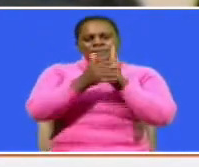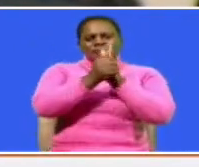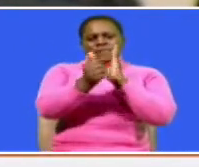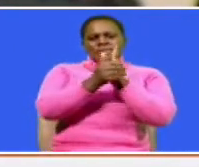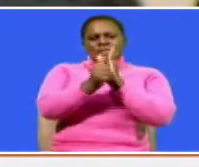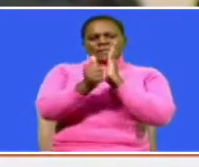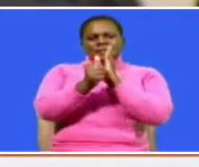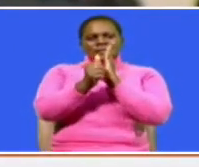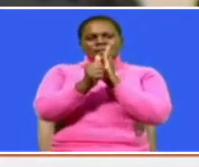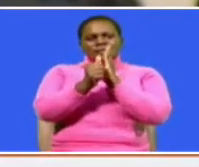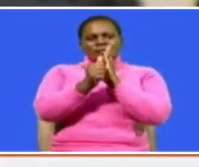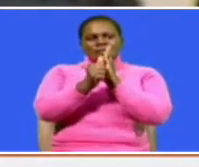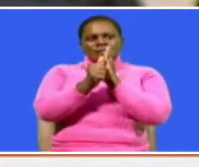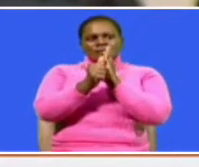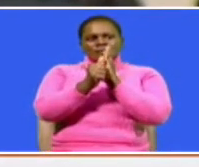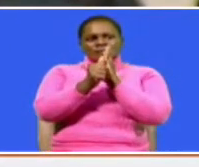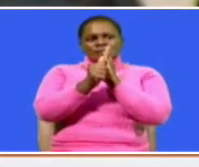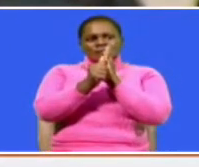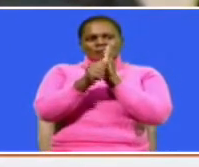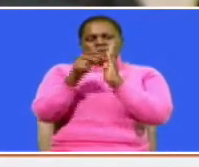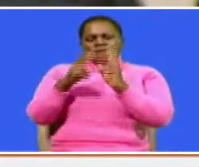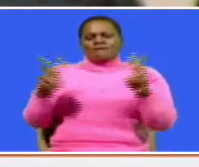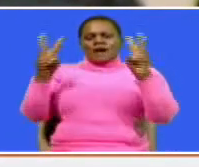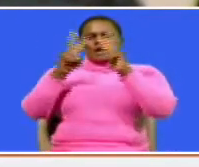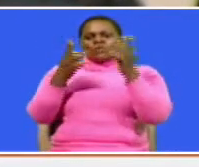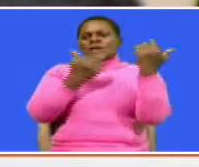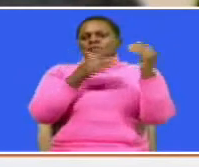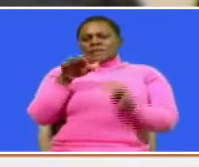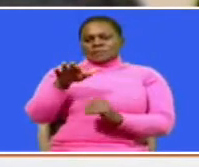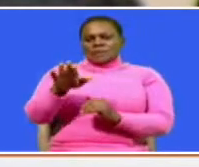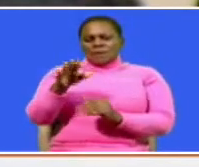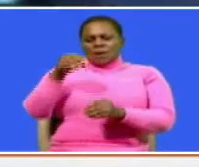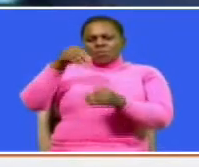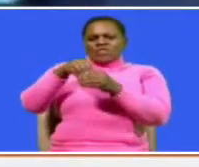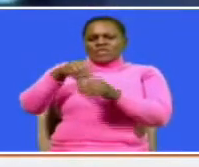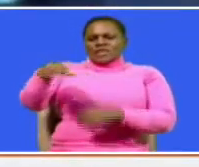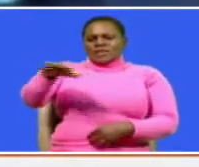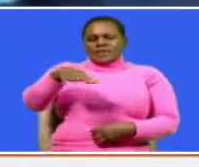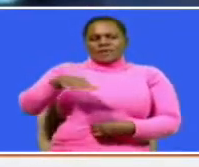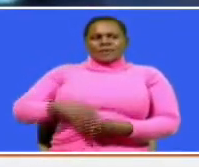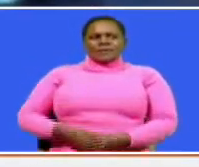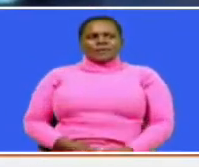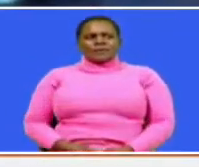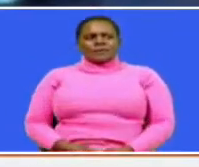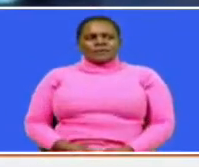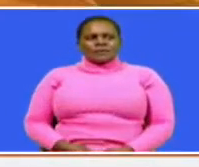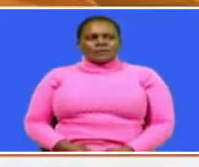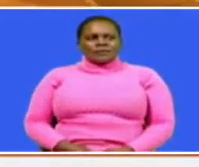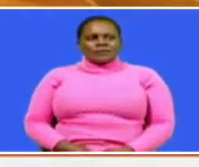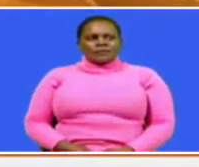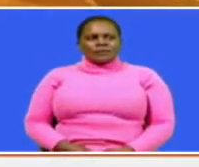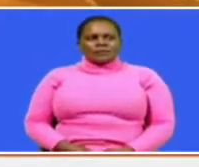skills and competencies and values that we expect of them in that particular grade. Universities are...